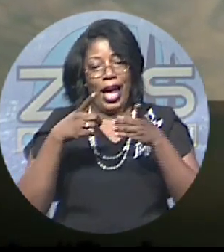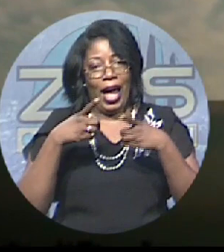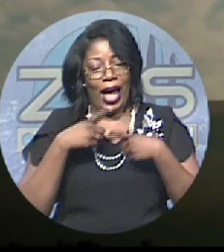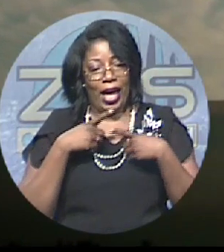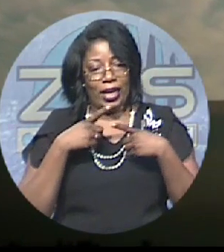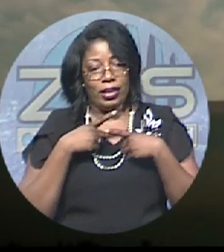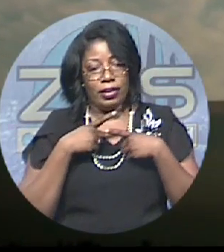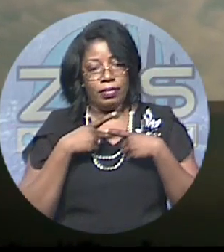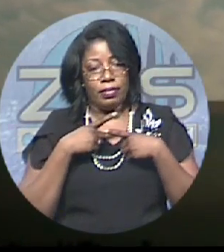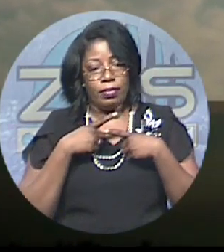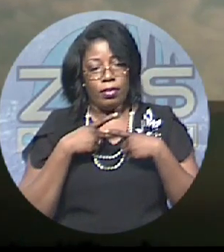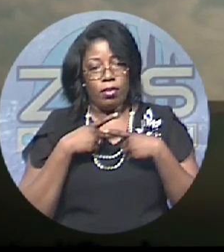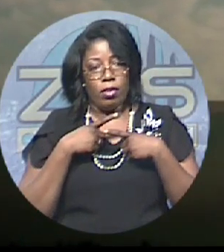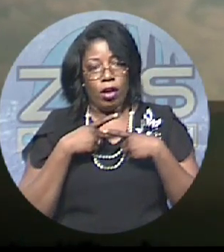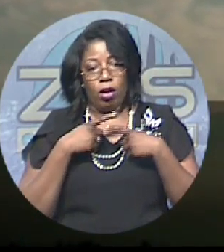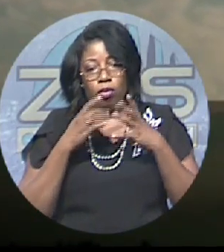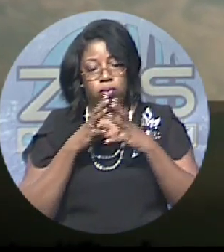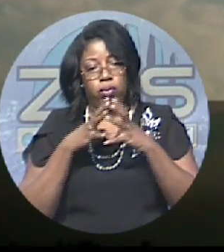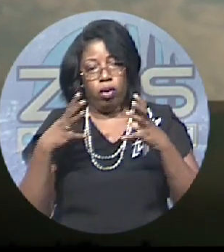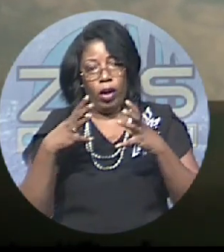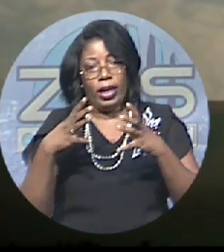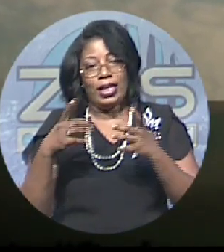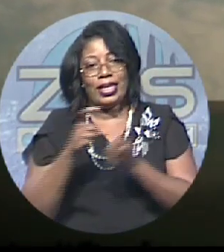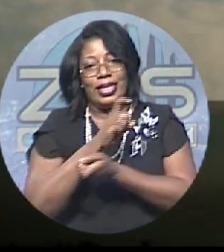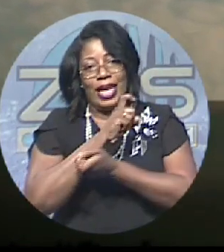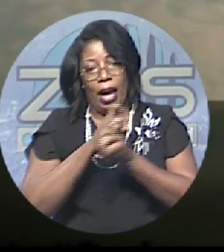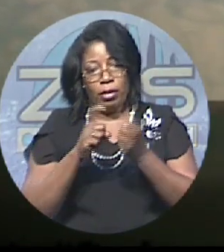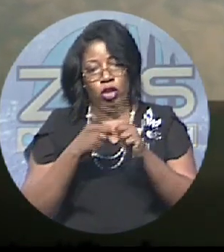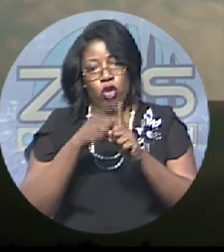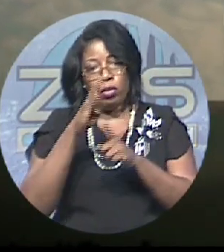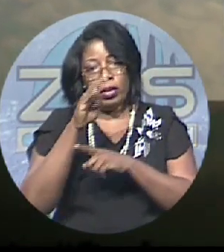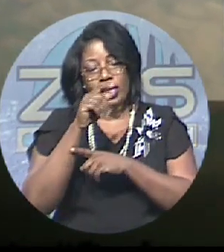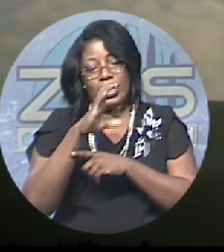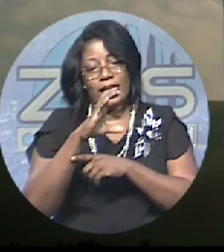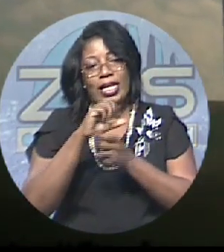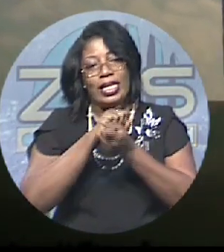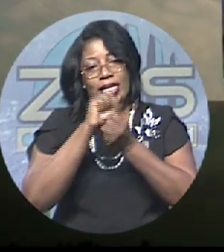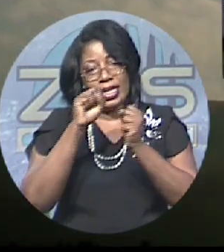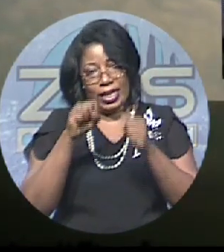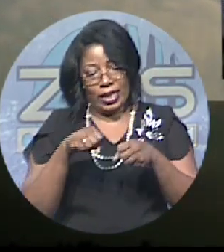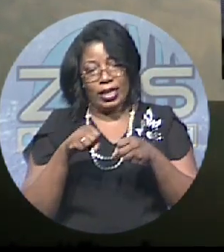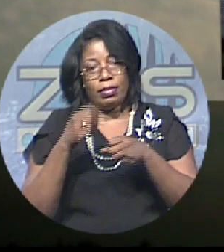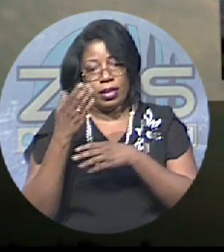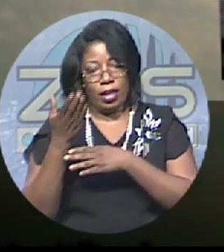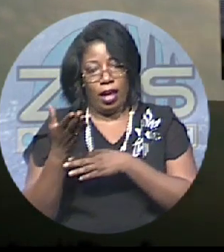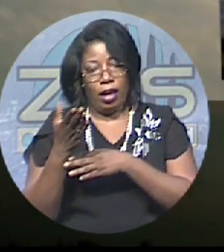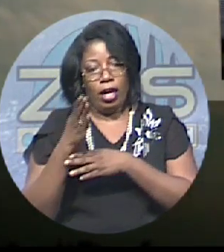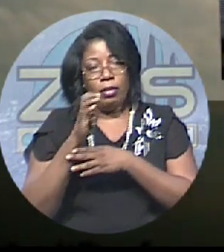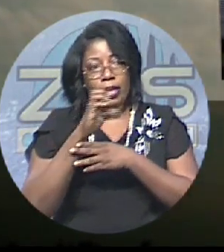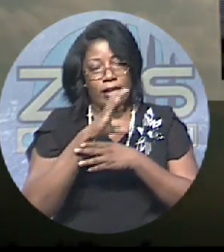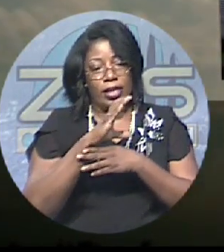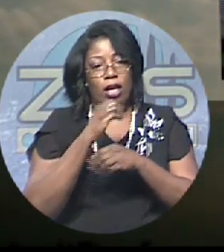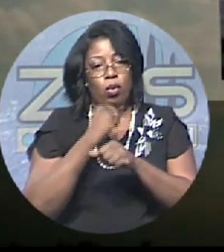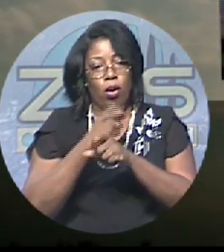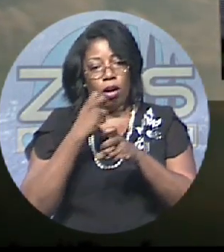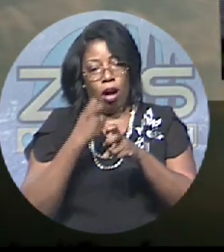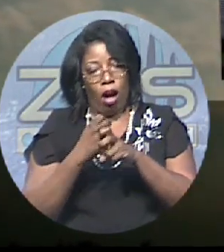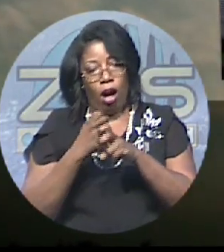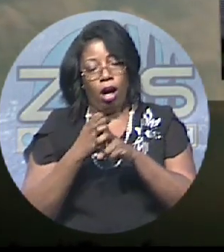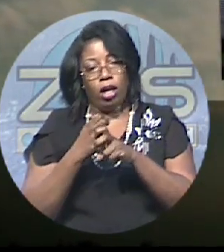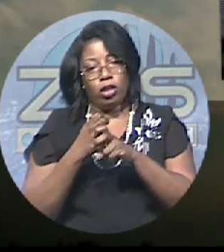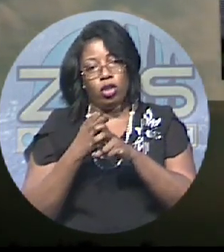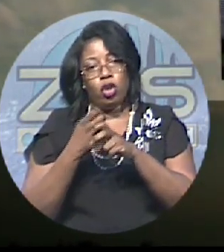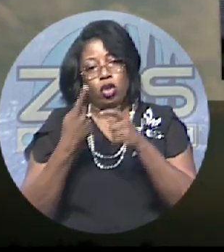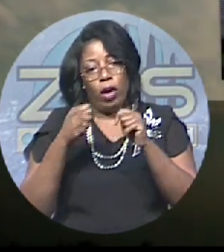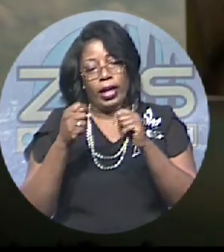been significant damage to BTC's systems in each of those affected areas. BTC continues to work diligently to restore